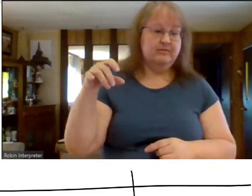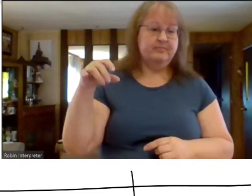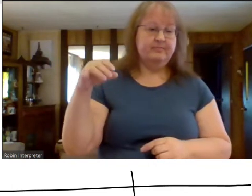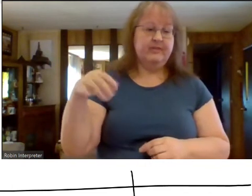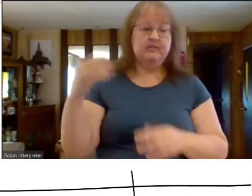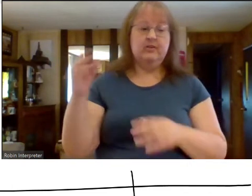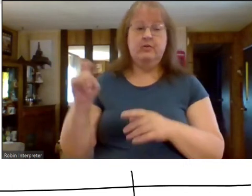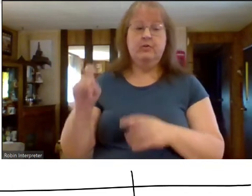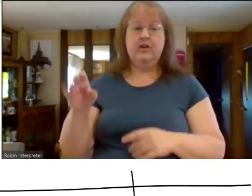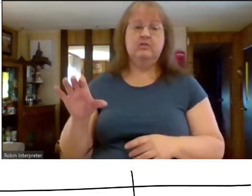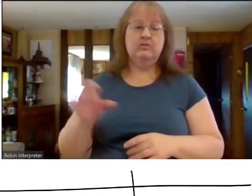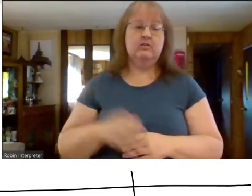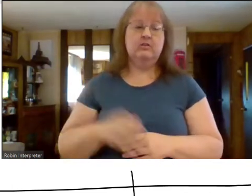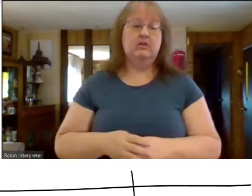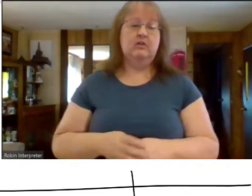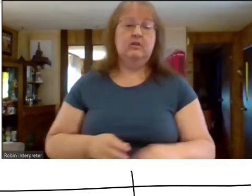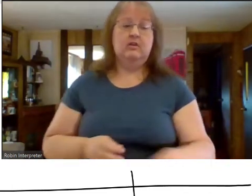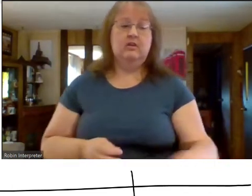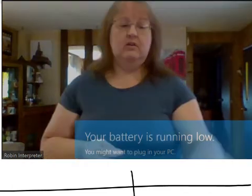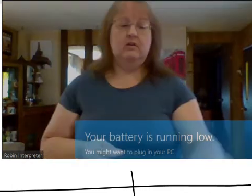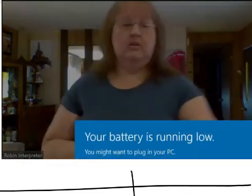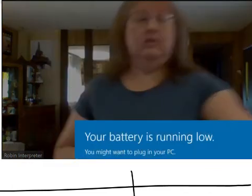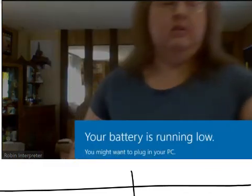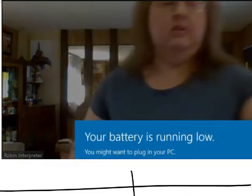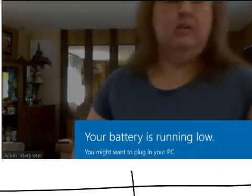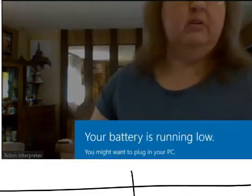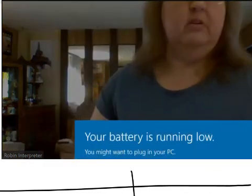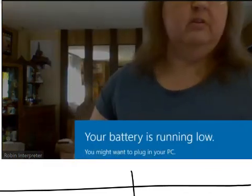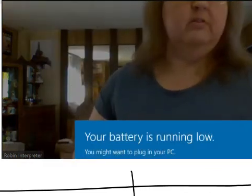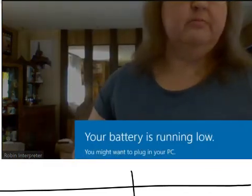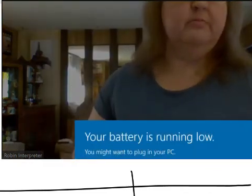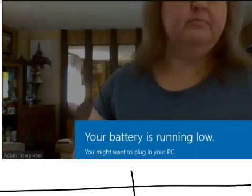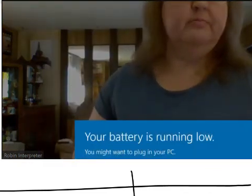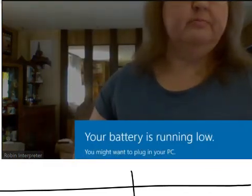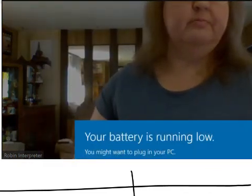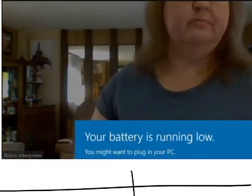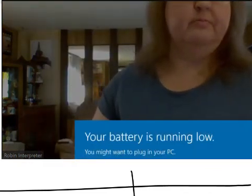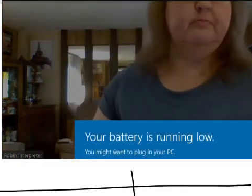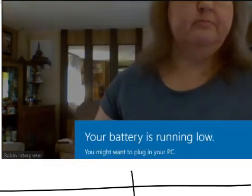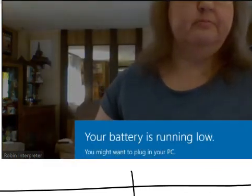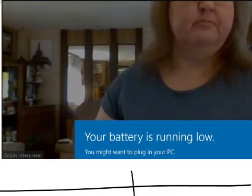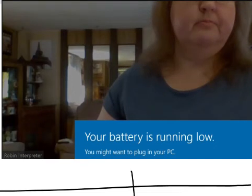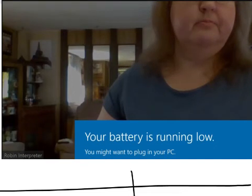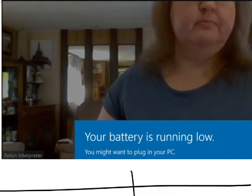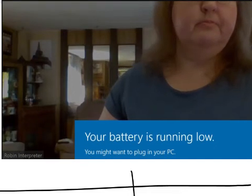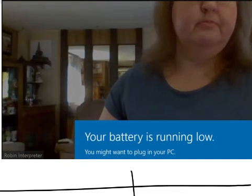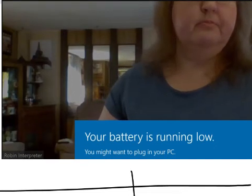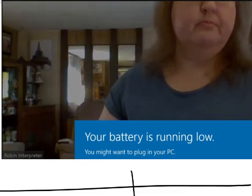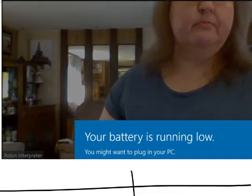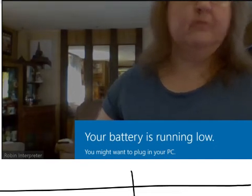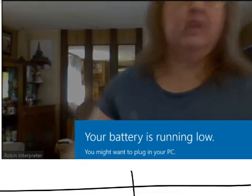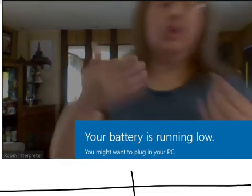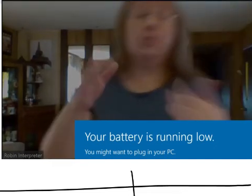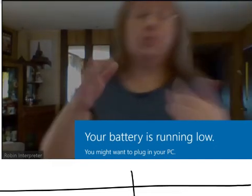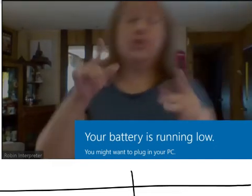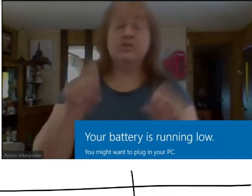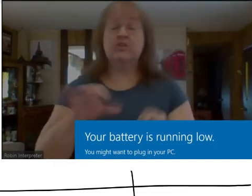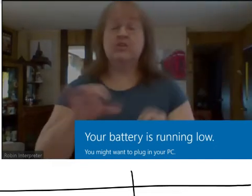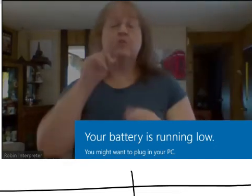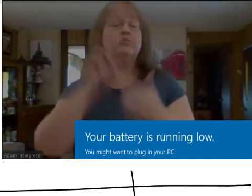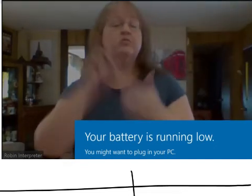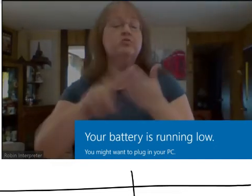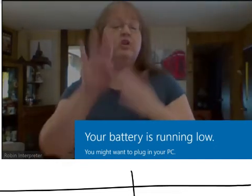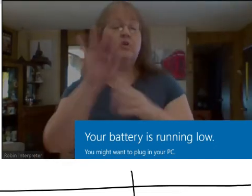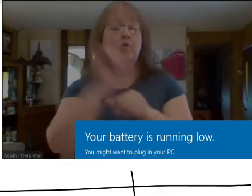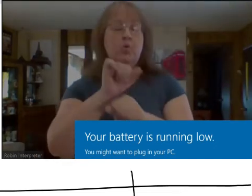equals 980. So here we go. So this is the way that I for sure want you to be able to do. Another way